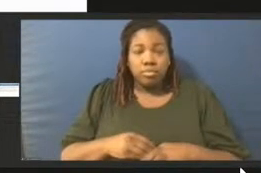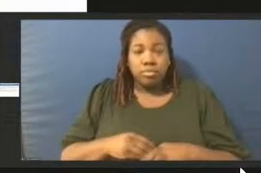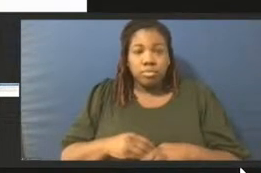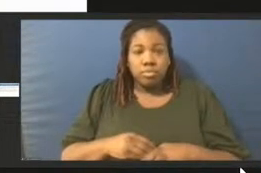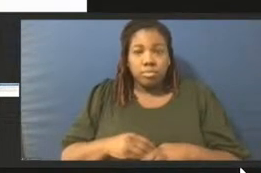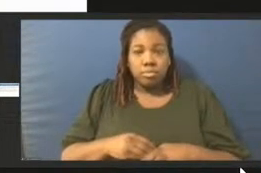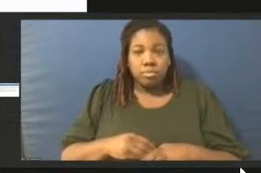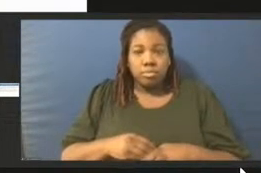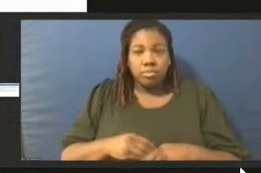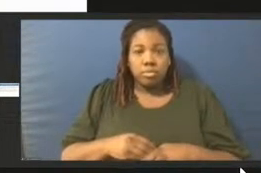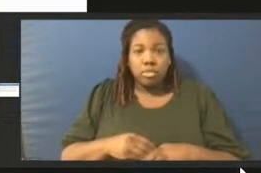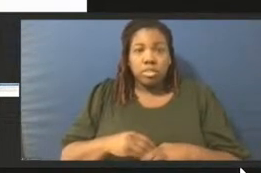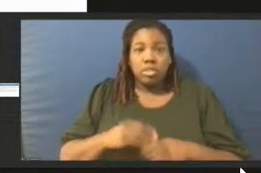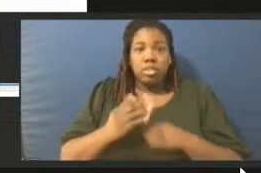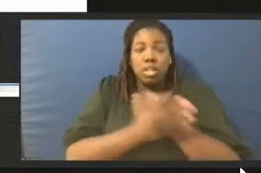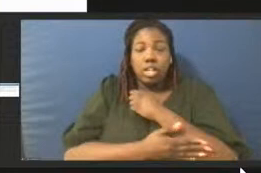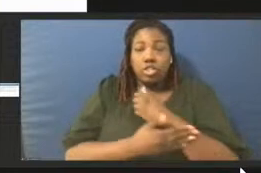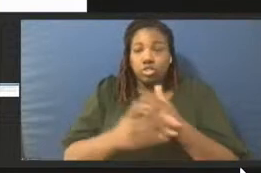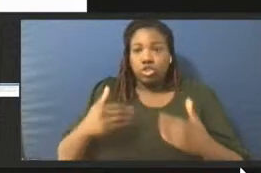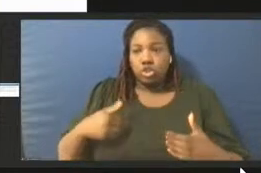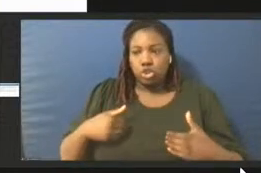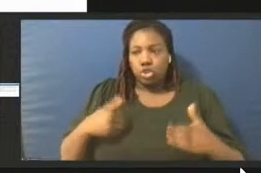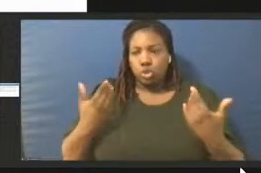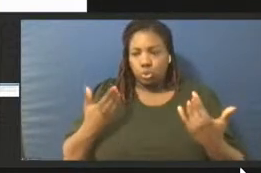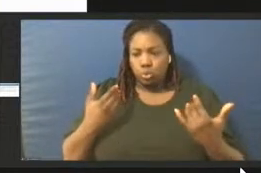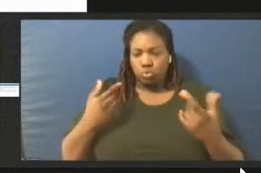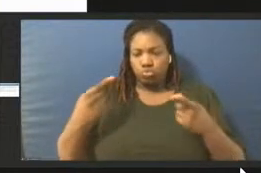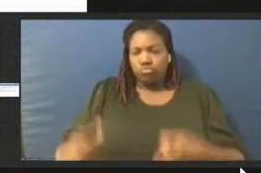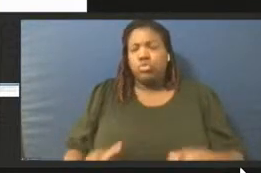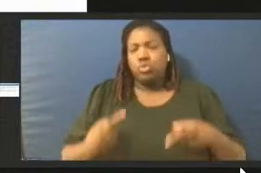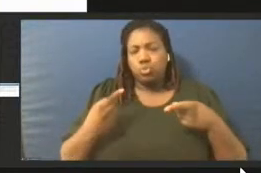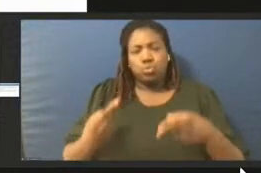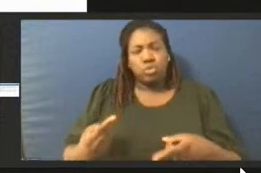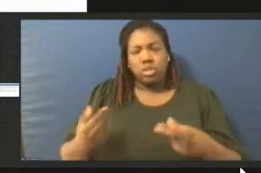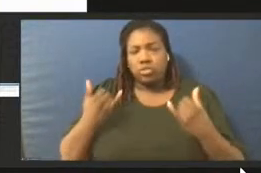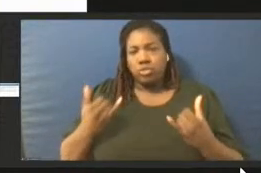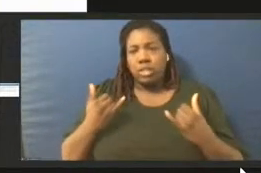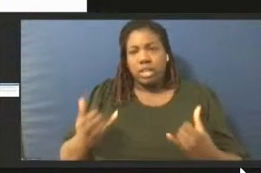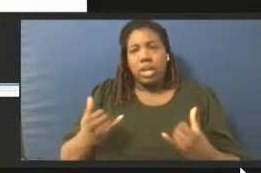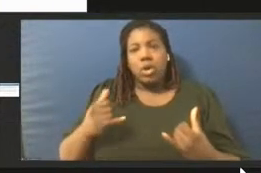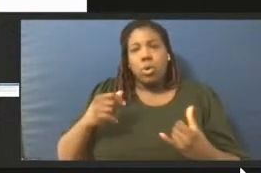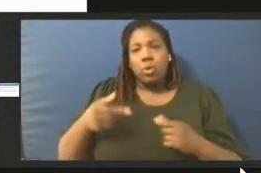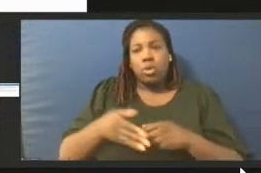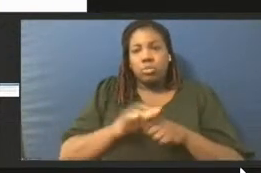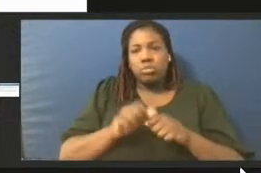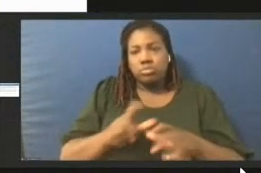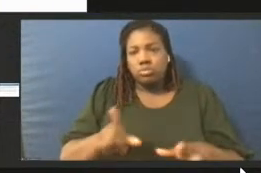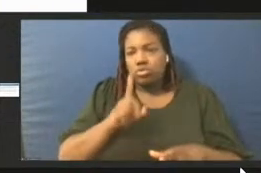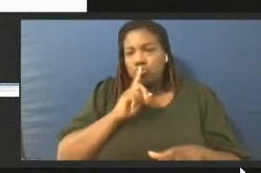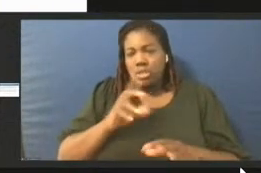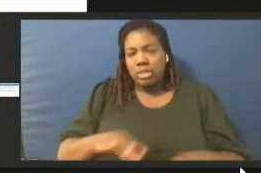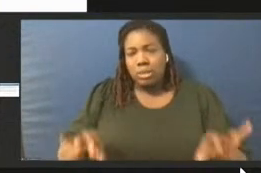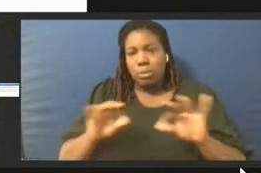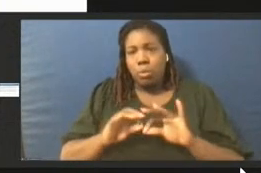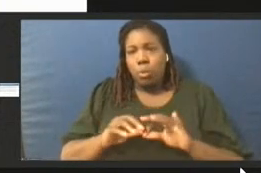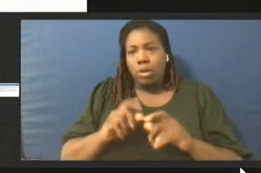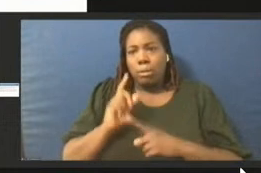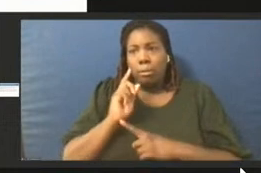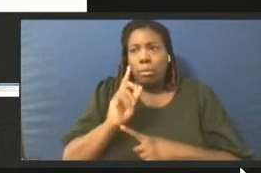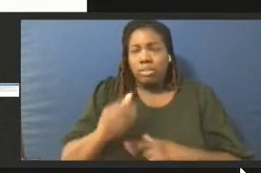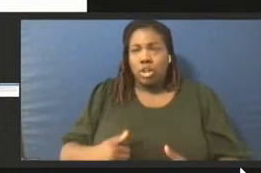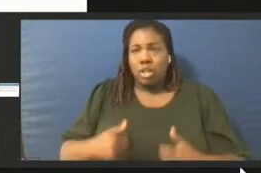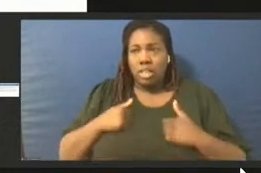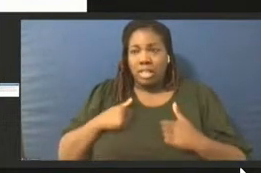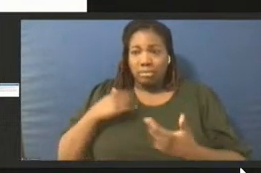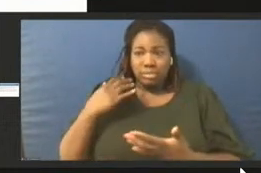Our nation's youth have gone through a challenging time during the pandemic. They've been deprived of important moments for which they'll never